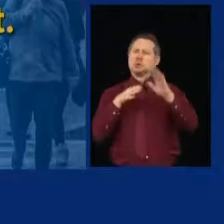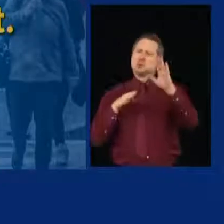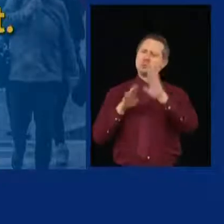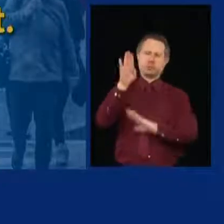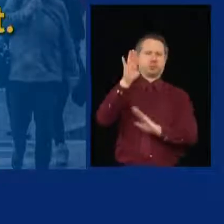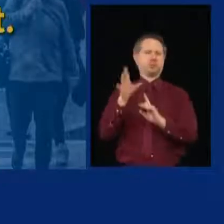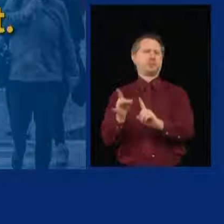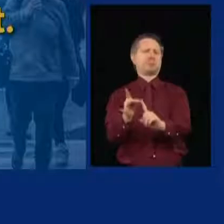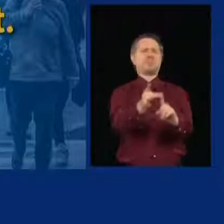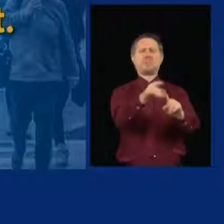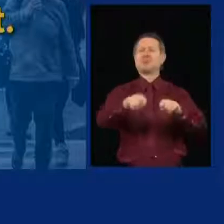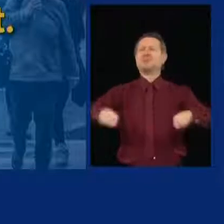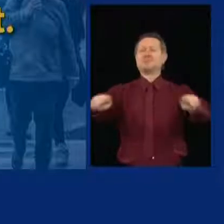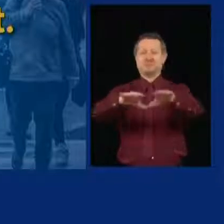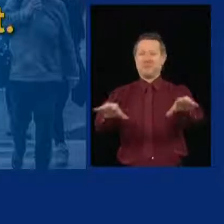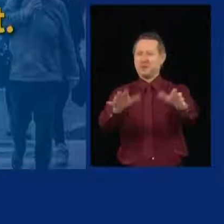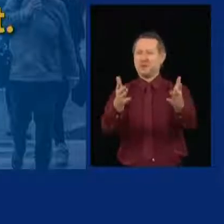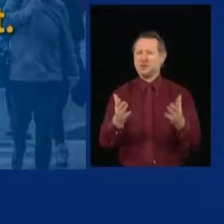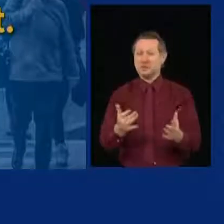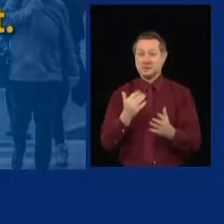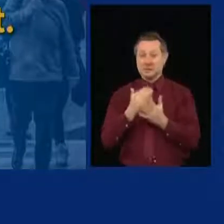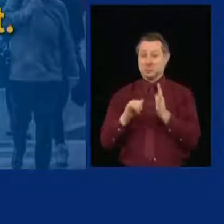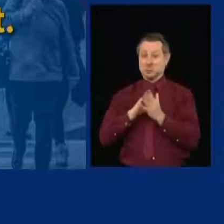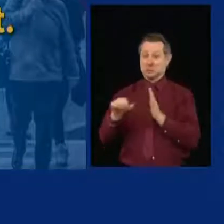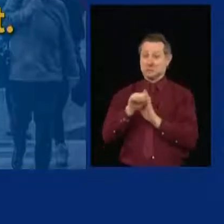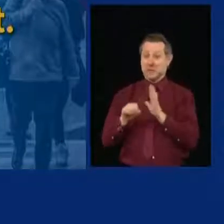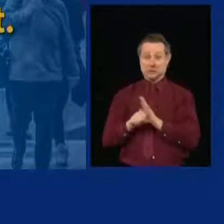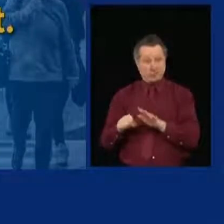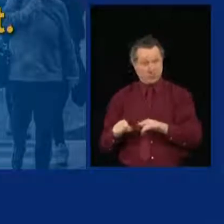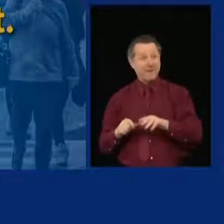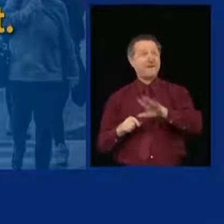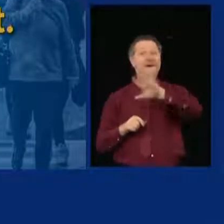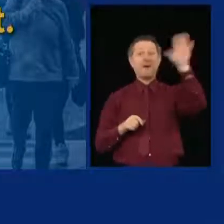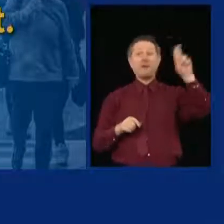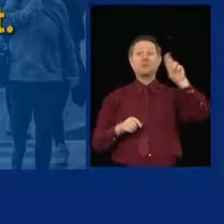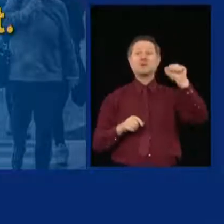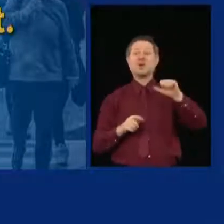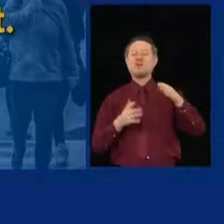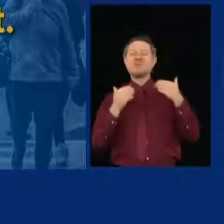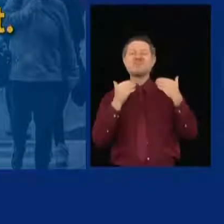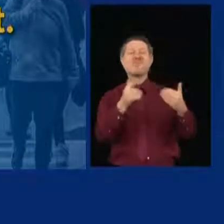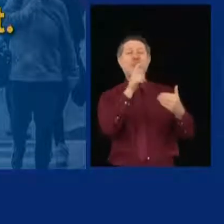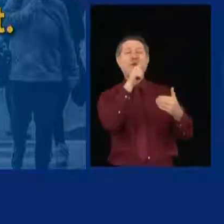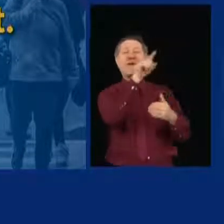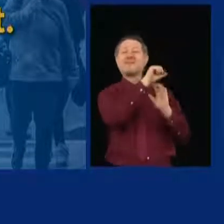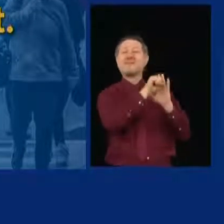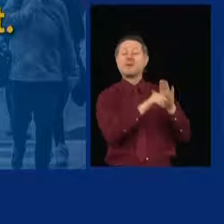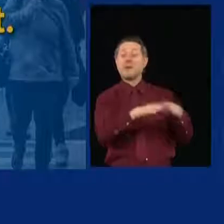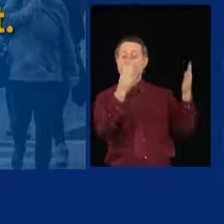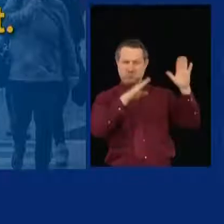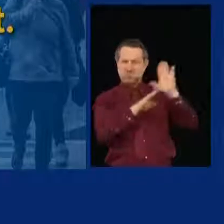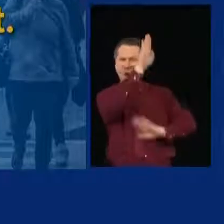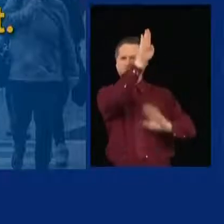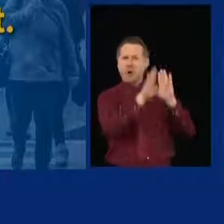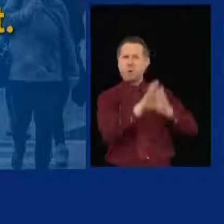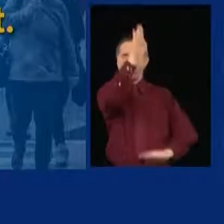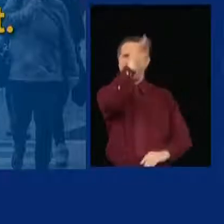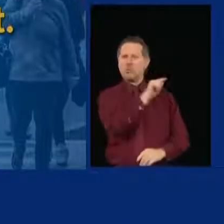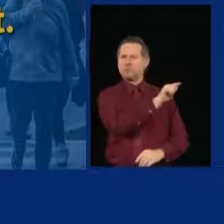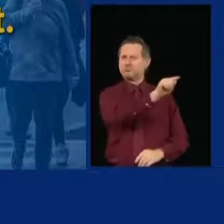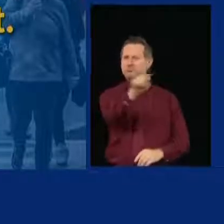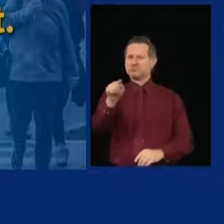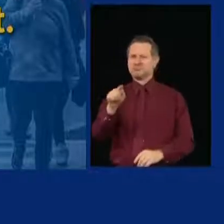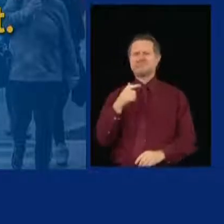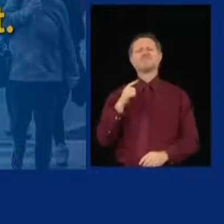spikes in states that have opened. We have an intelligent, and I believe the most intelligent system, but it